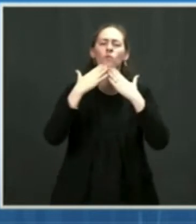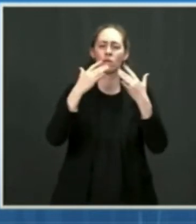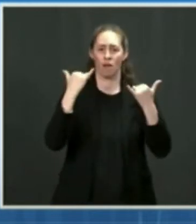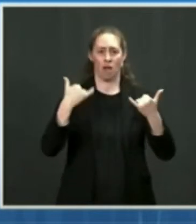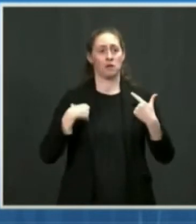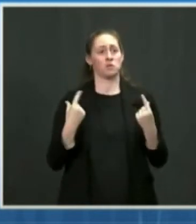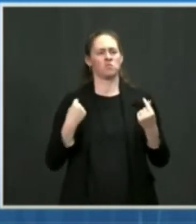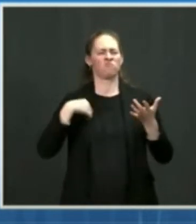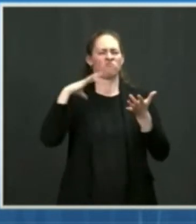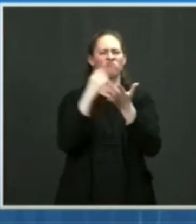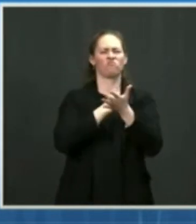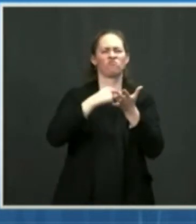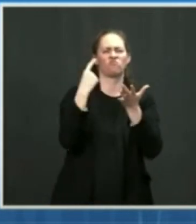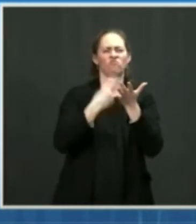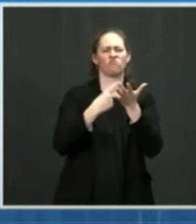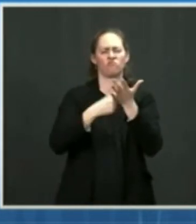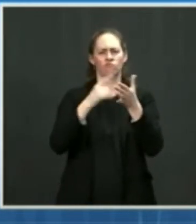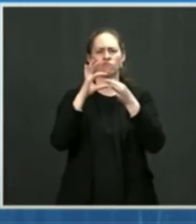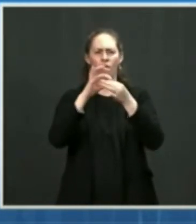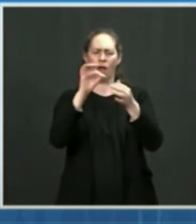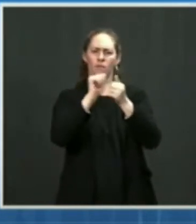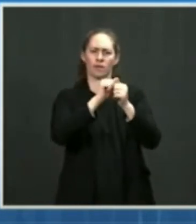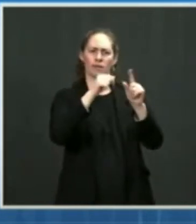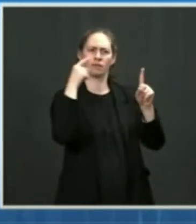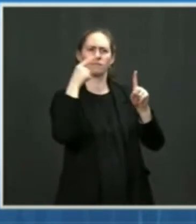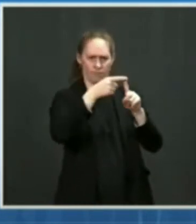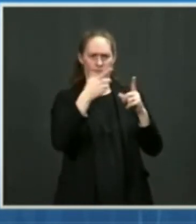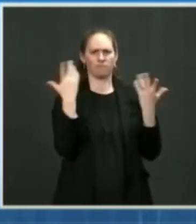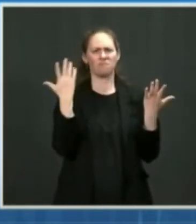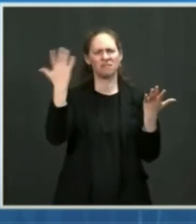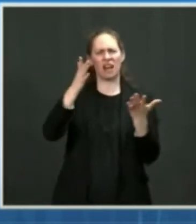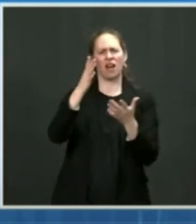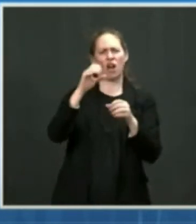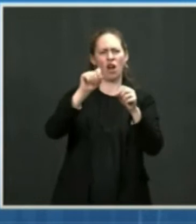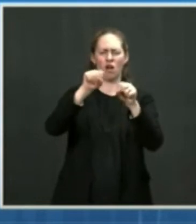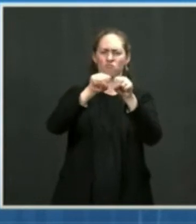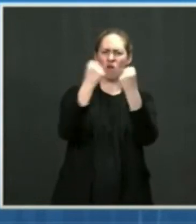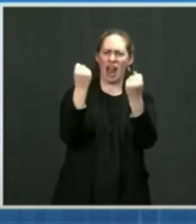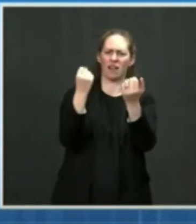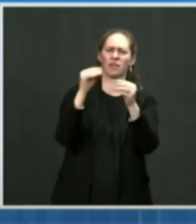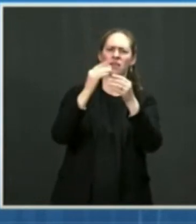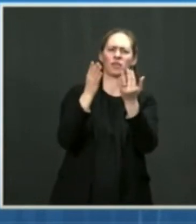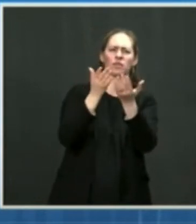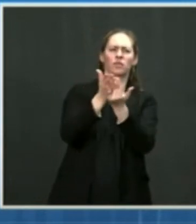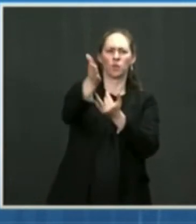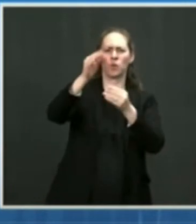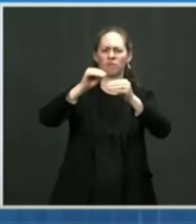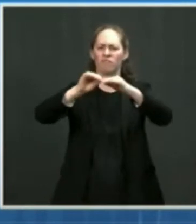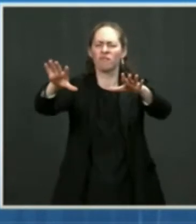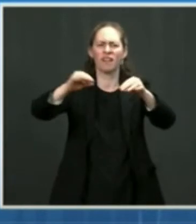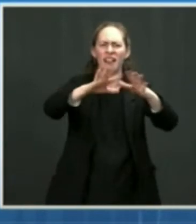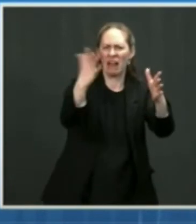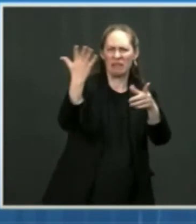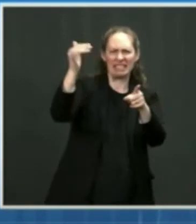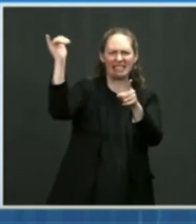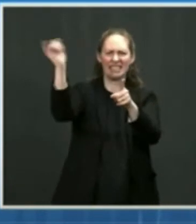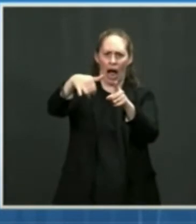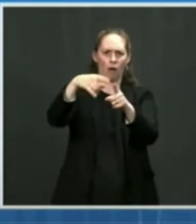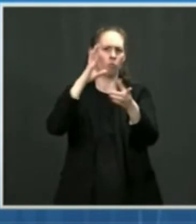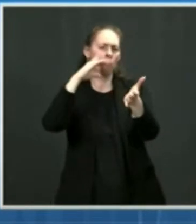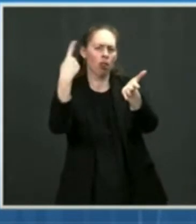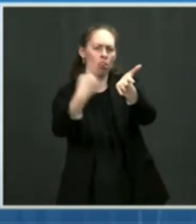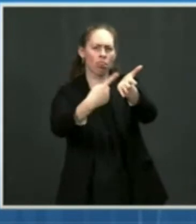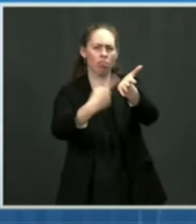about the concept of breakthrough infections. Could I have the first slide? I think it would be important to put this into perspective with